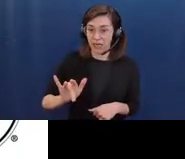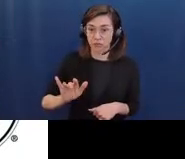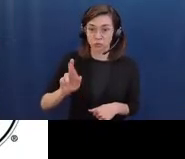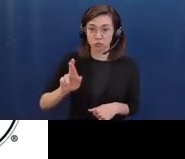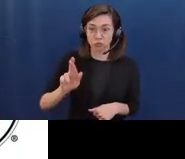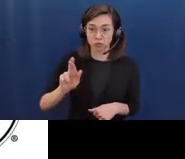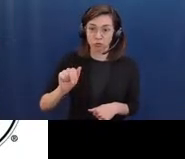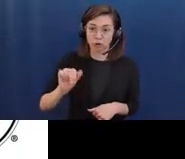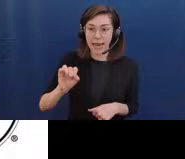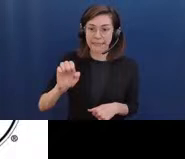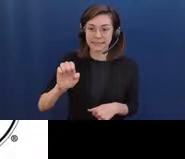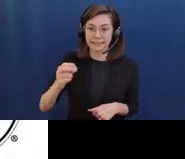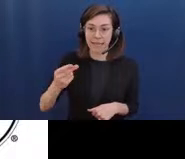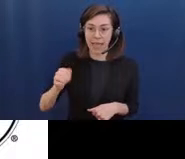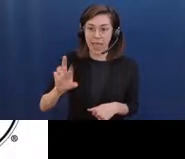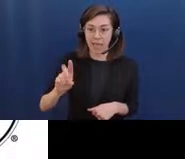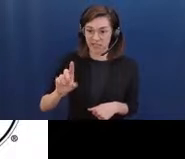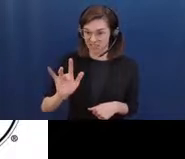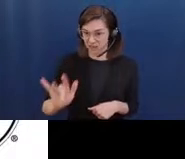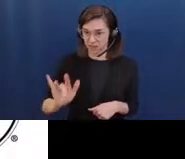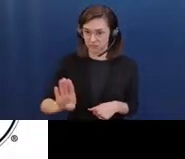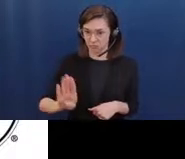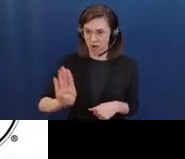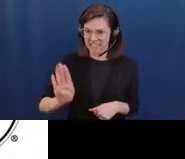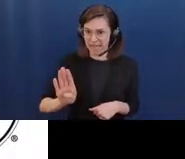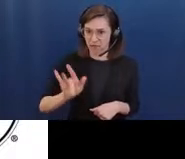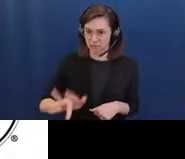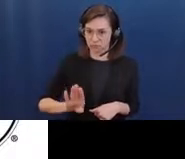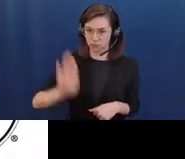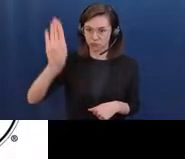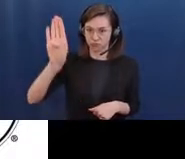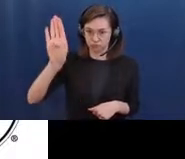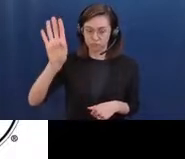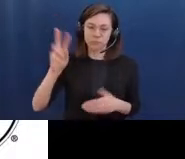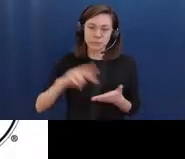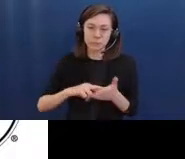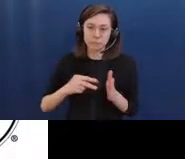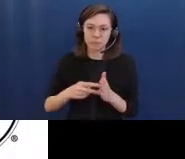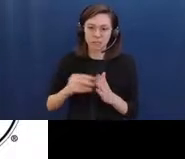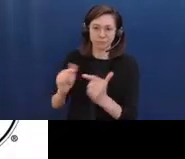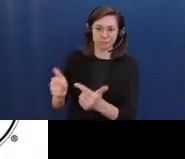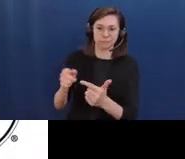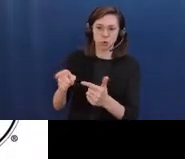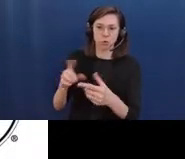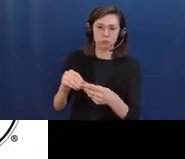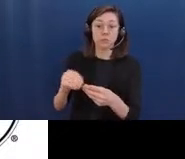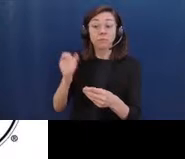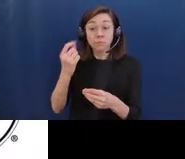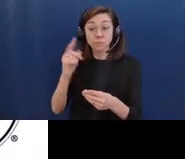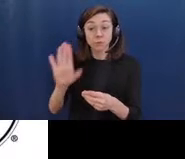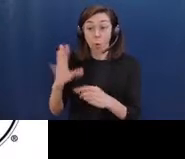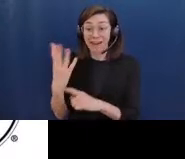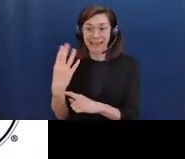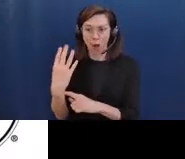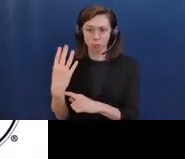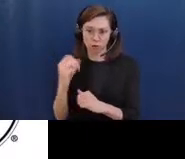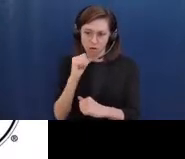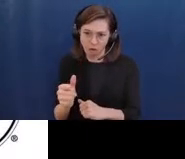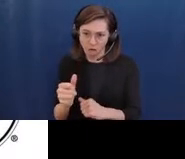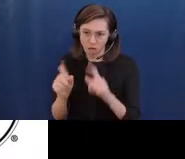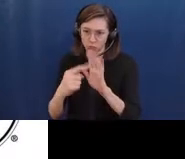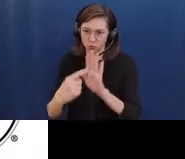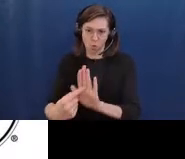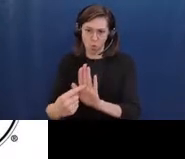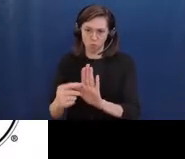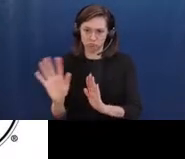then we'll allow you to speak. You won't actually be on screen, but you will